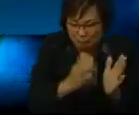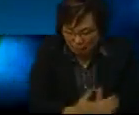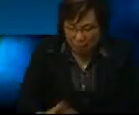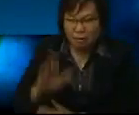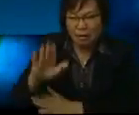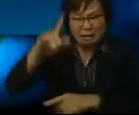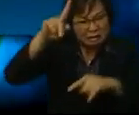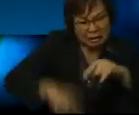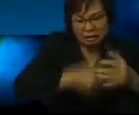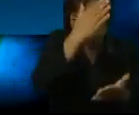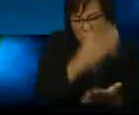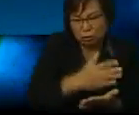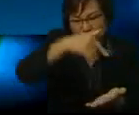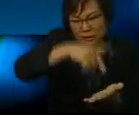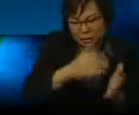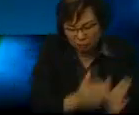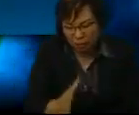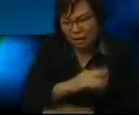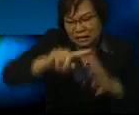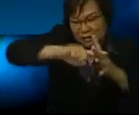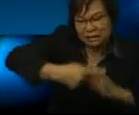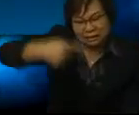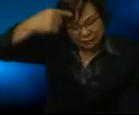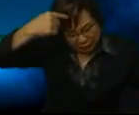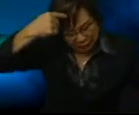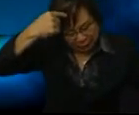cannot stop this plan, so he started thinking.